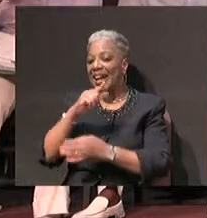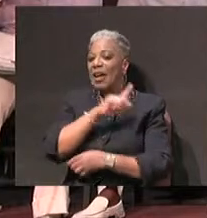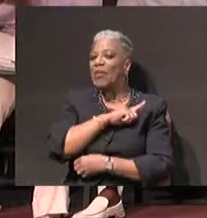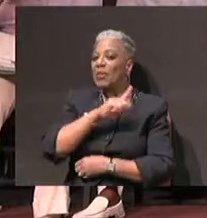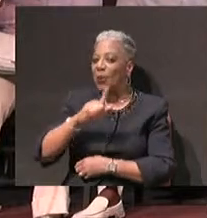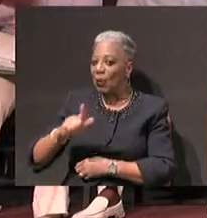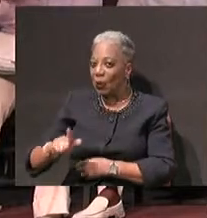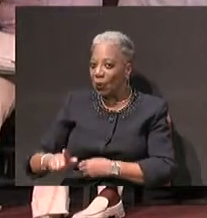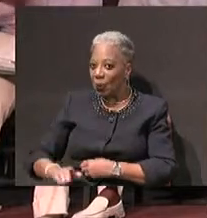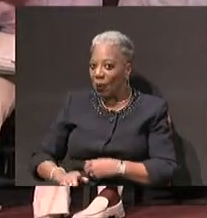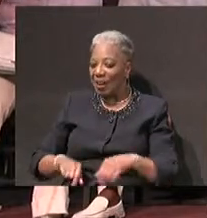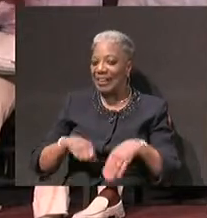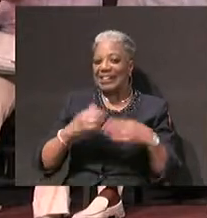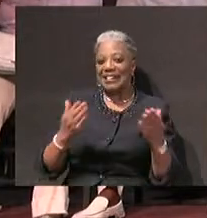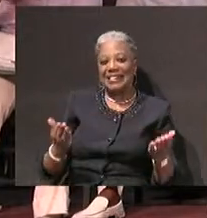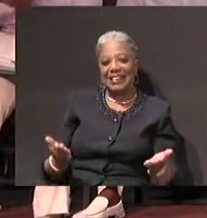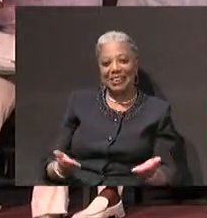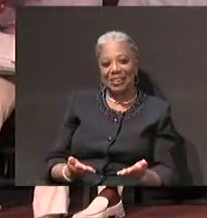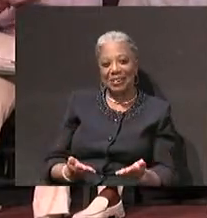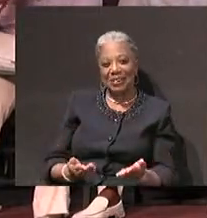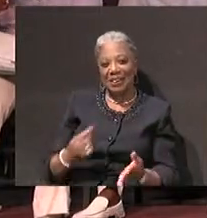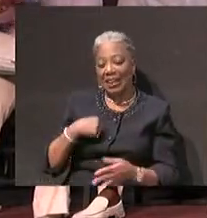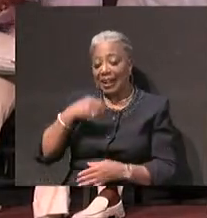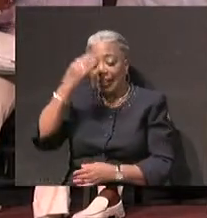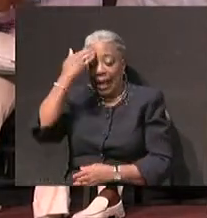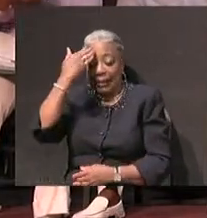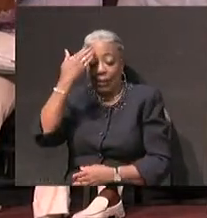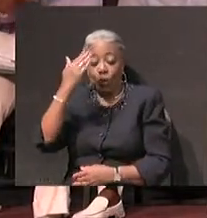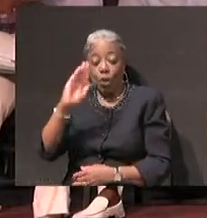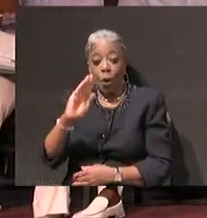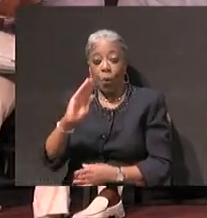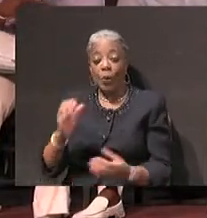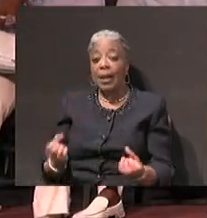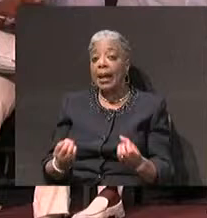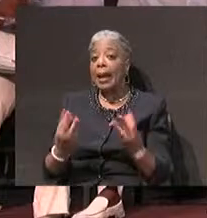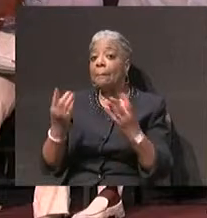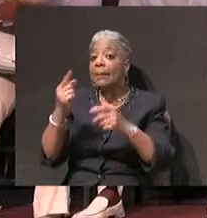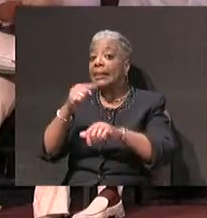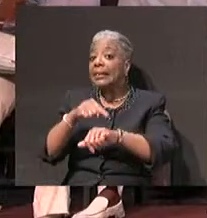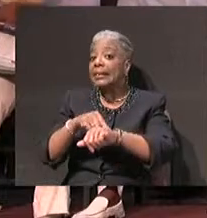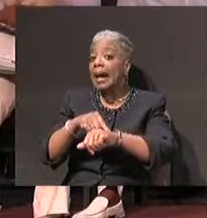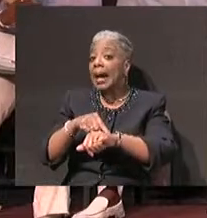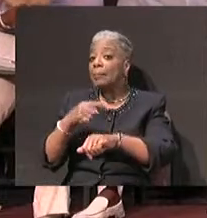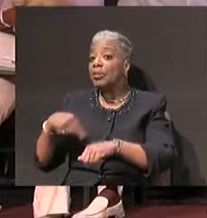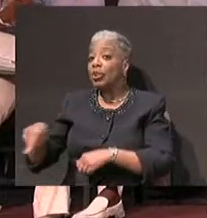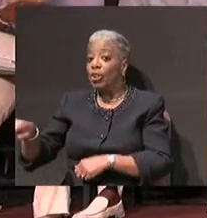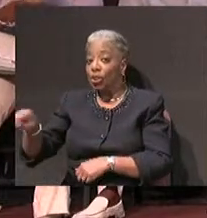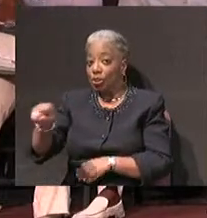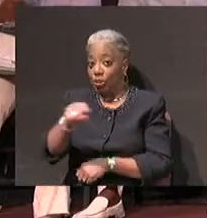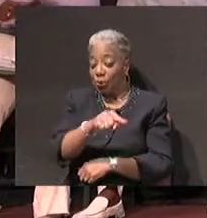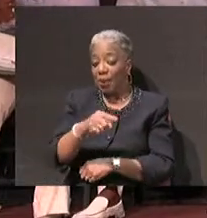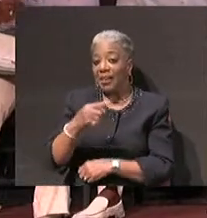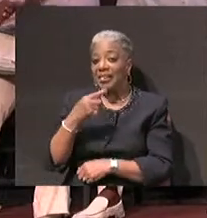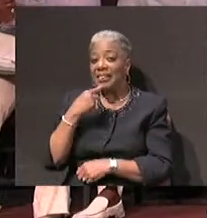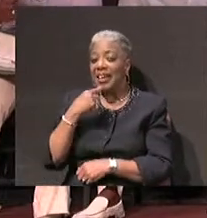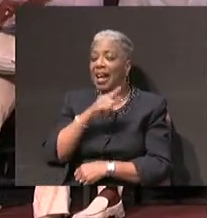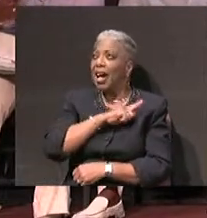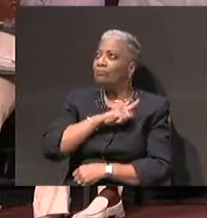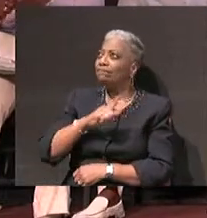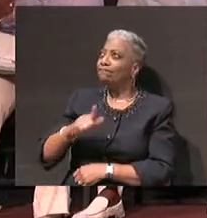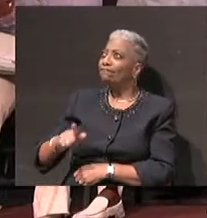it." And so many times when you say, "Lord, please come be with me," he's saying, "Fool,